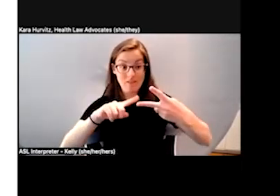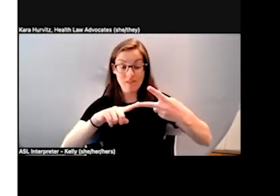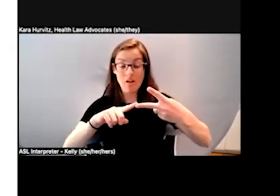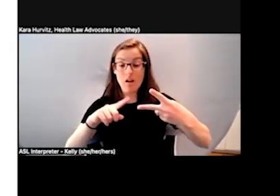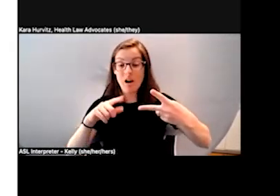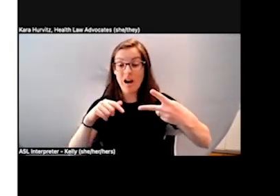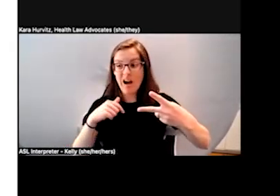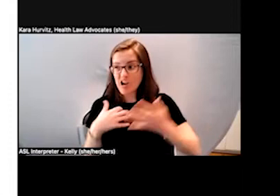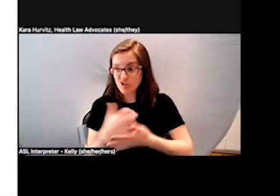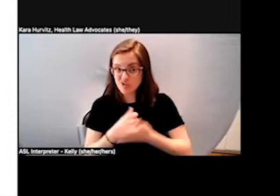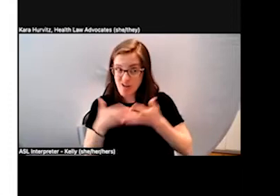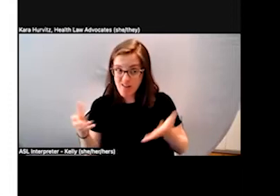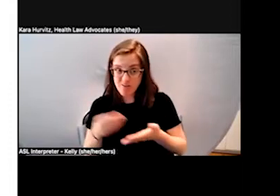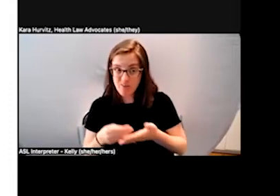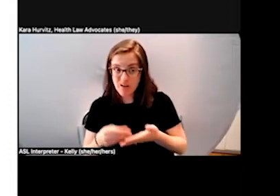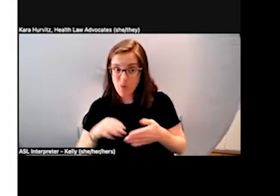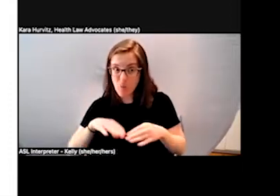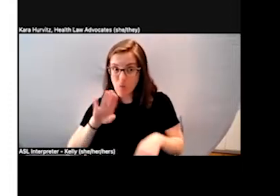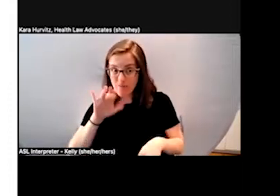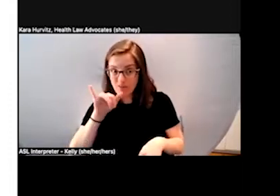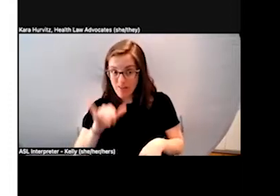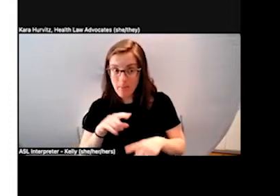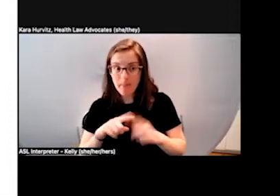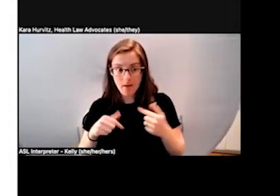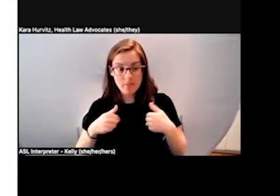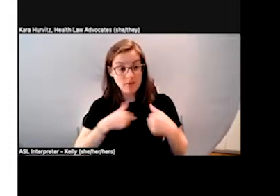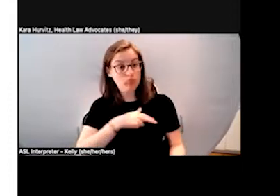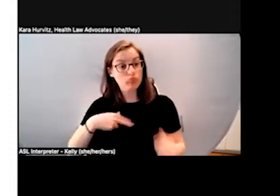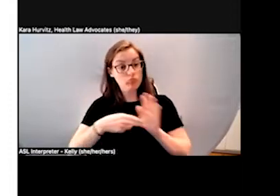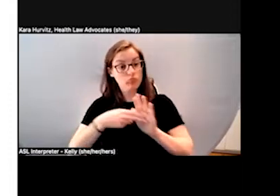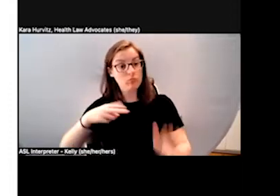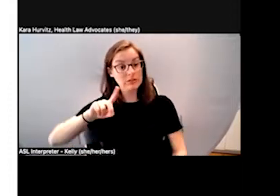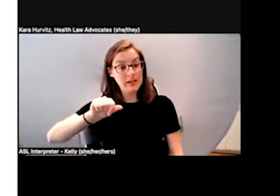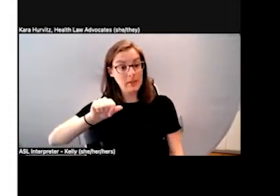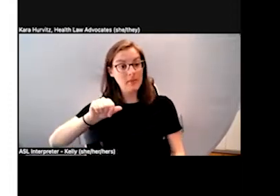criteria, you can get common health still.